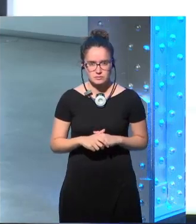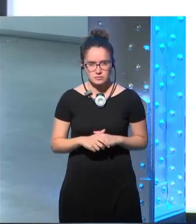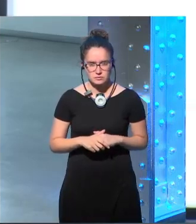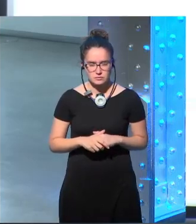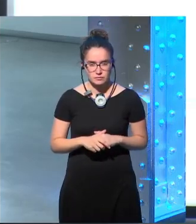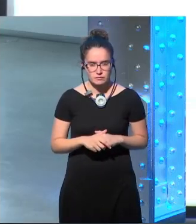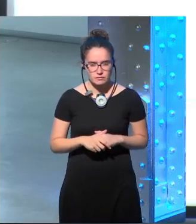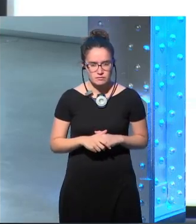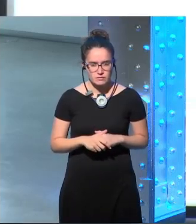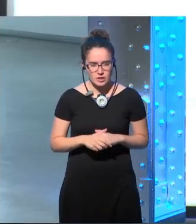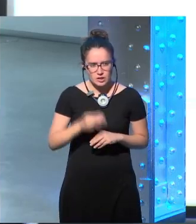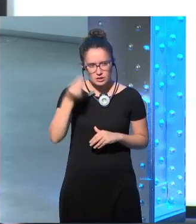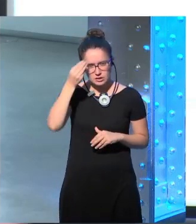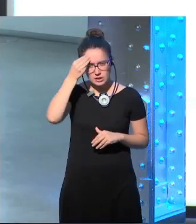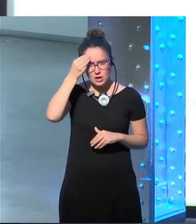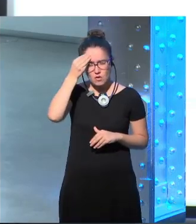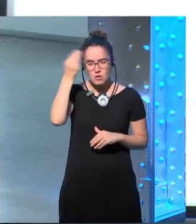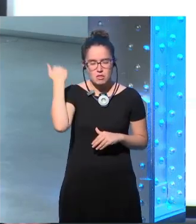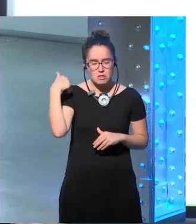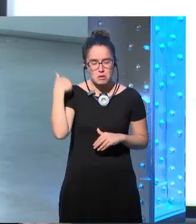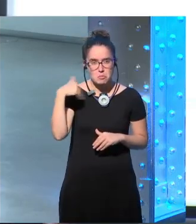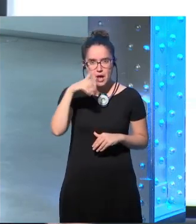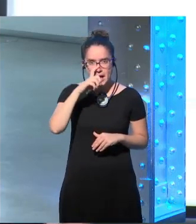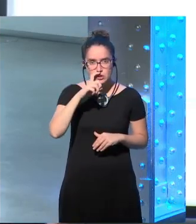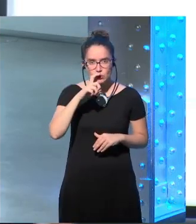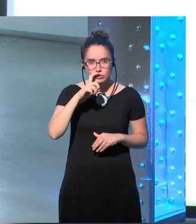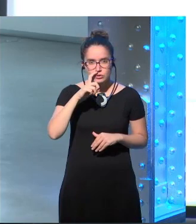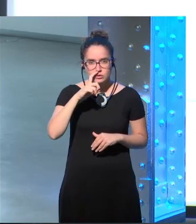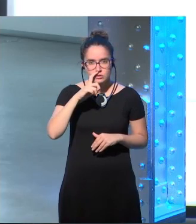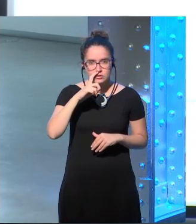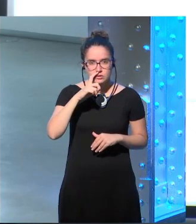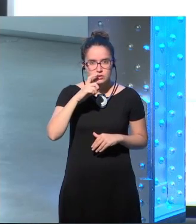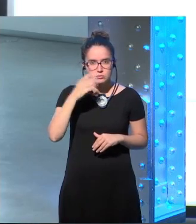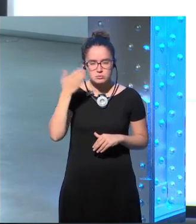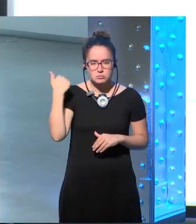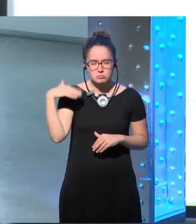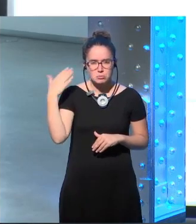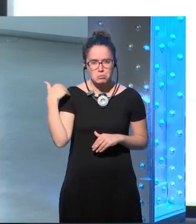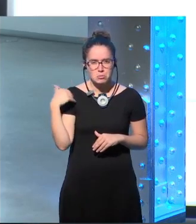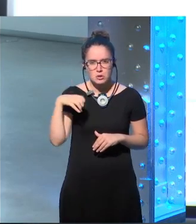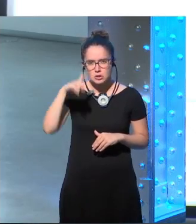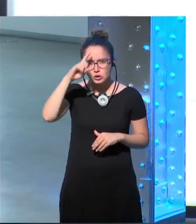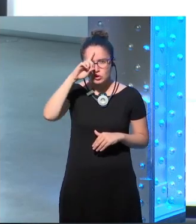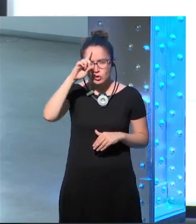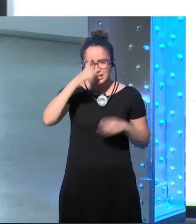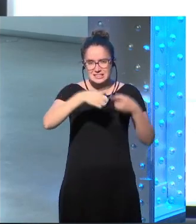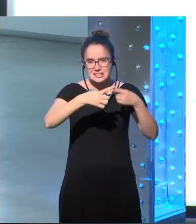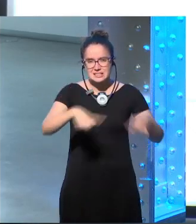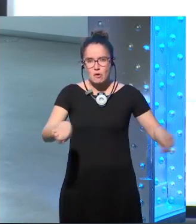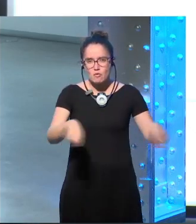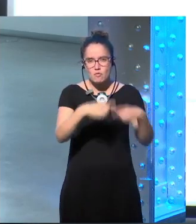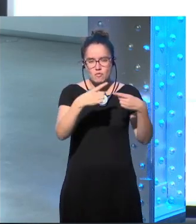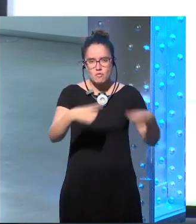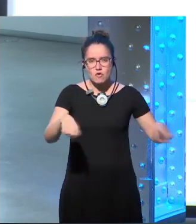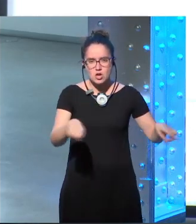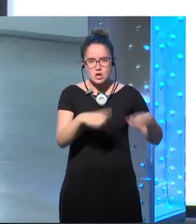were 10 great symphonies. I'm sure there were a lot more, but let's say there were 10, and they happened